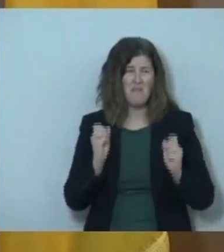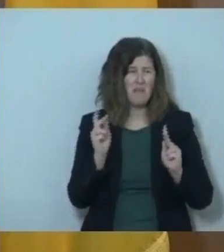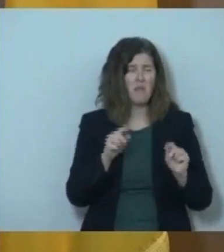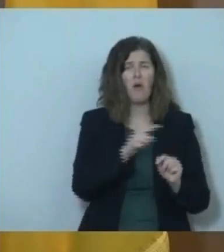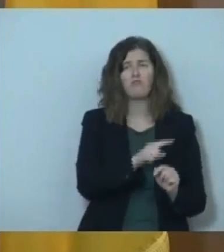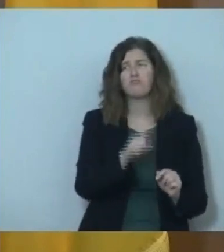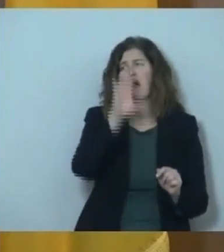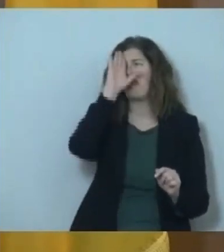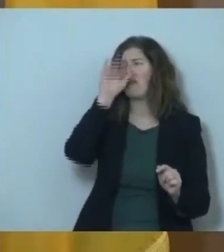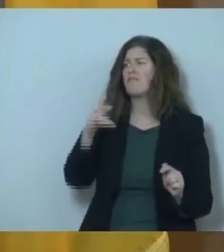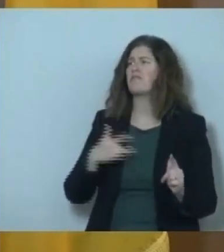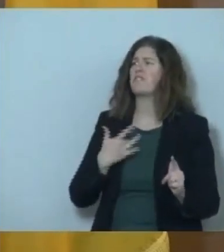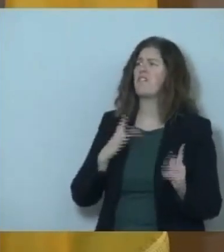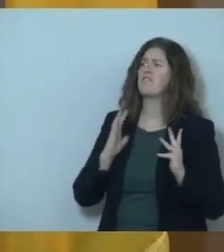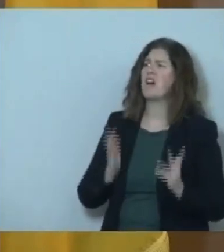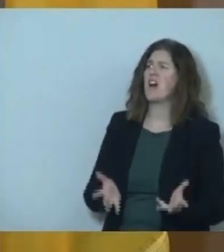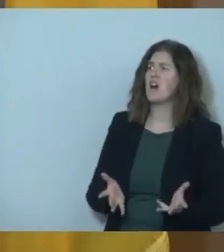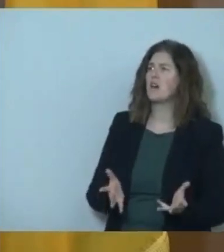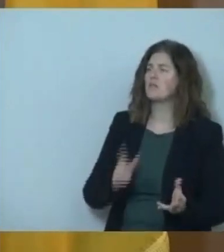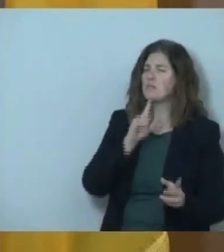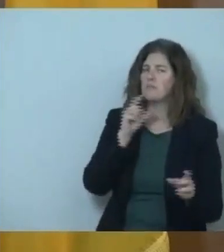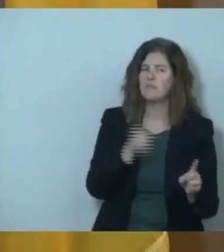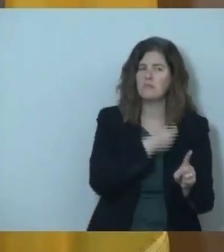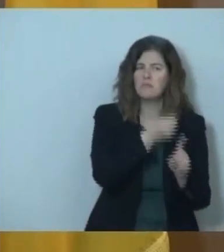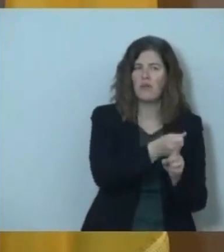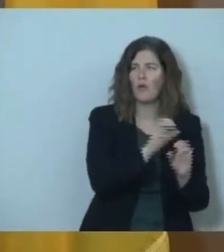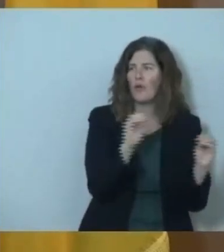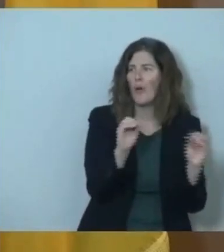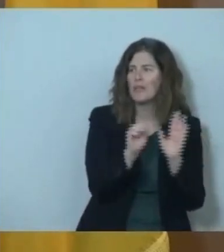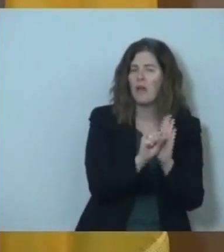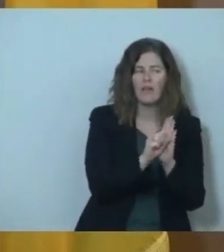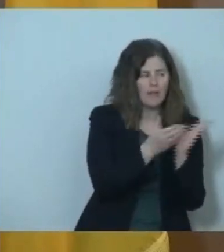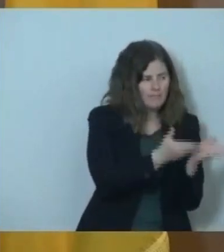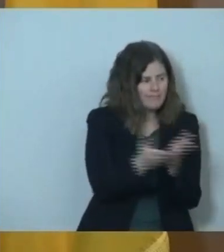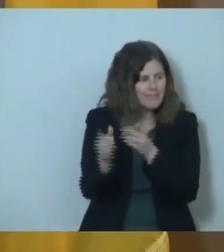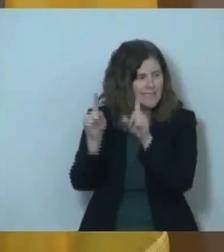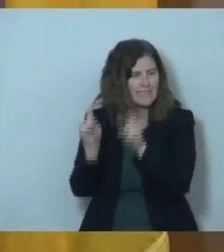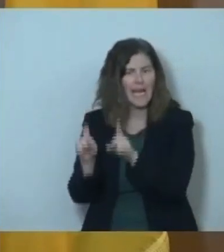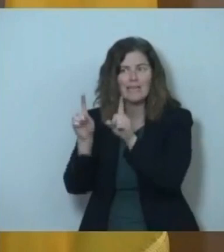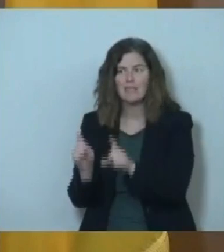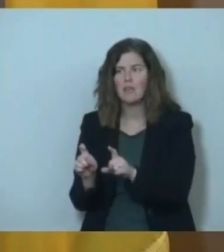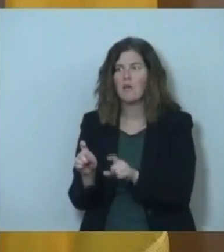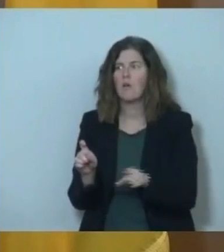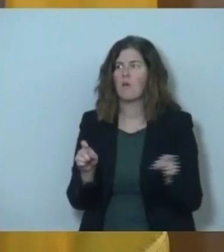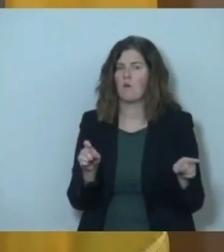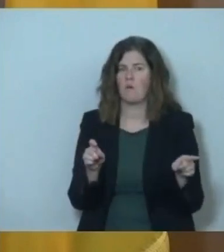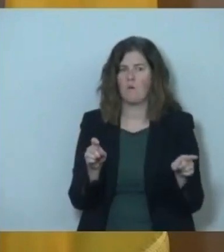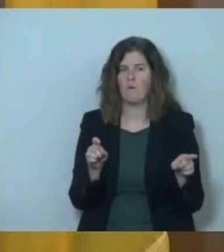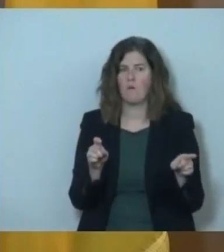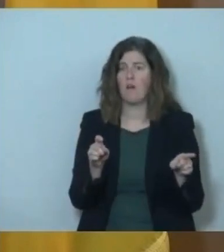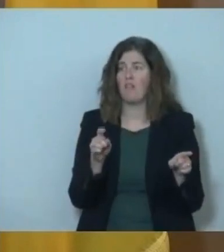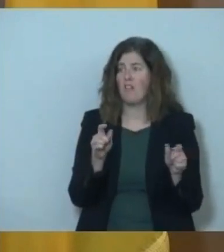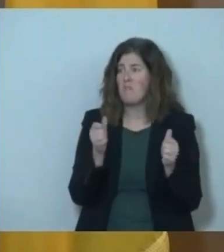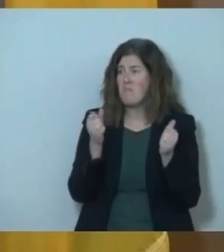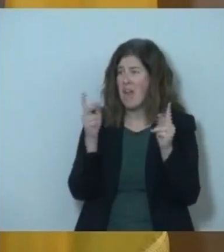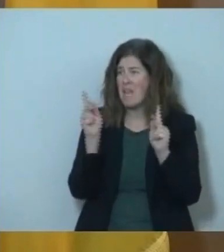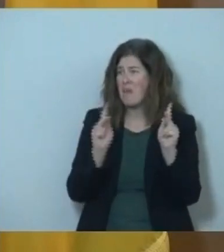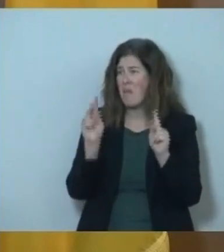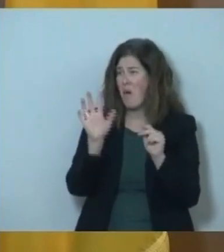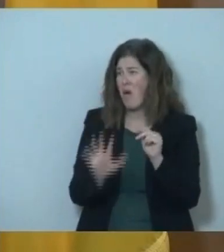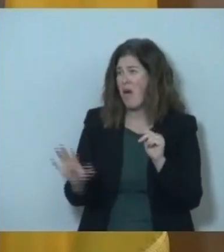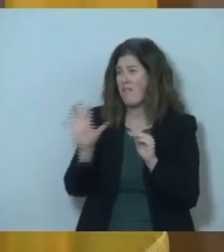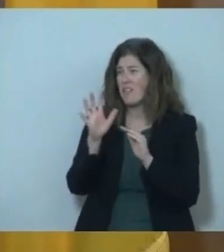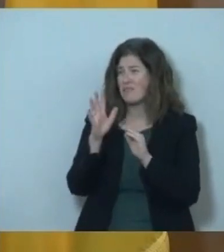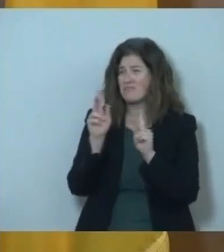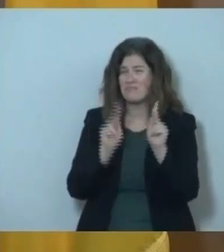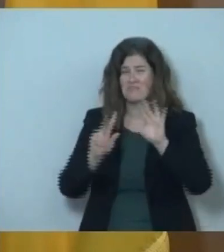think that they are symptomatic, and they are. And then, of course, get tested, because there are also a significant percentage of the population that